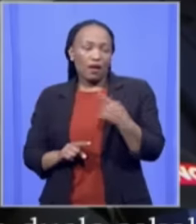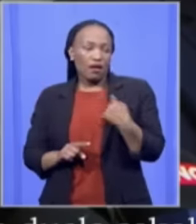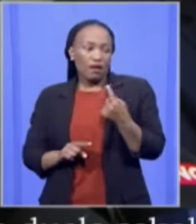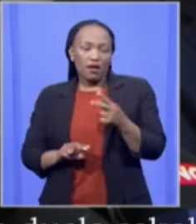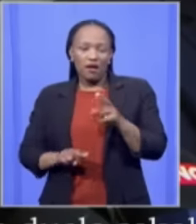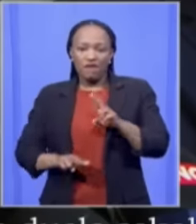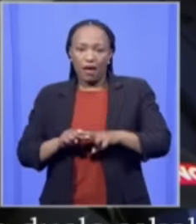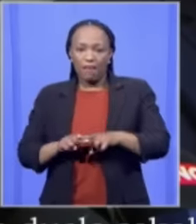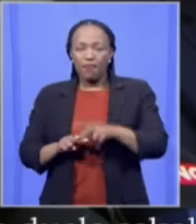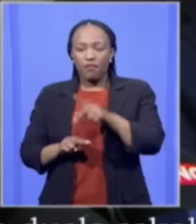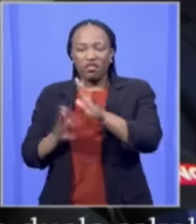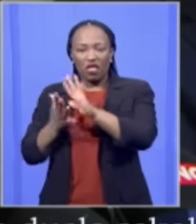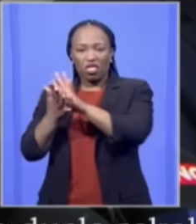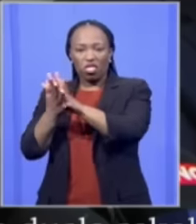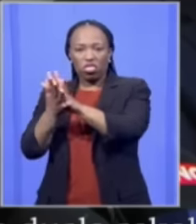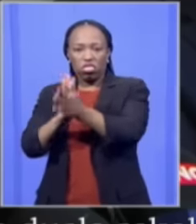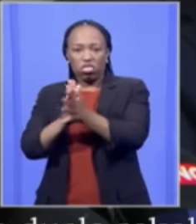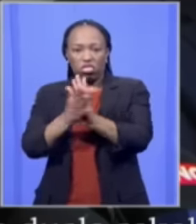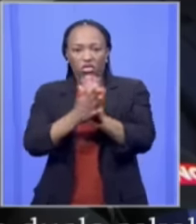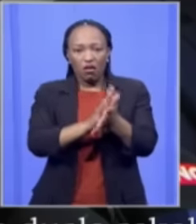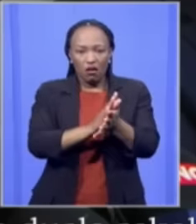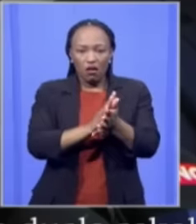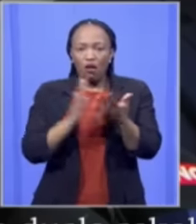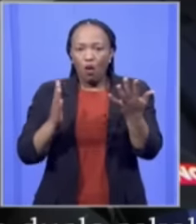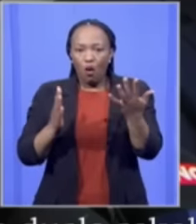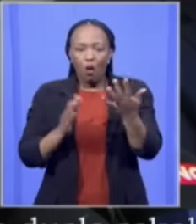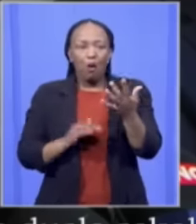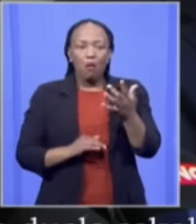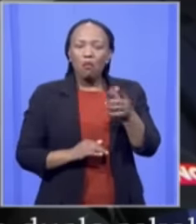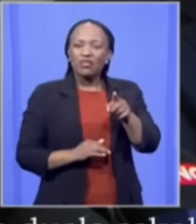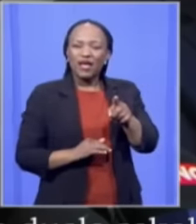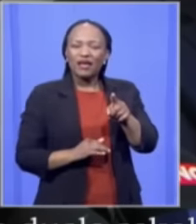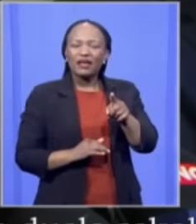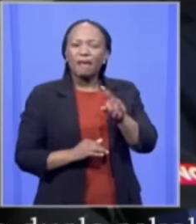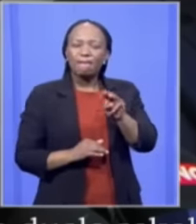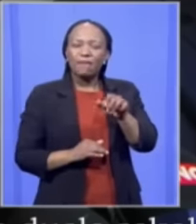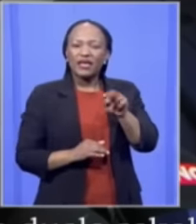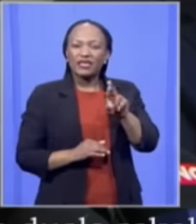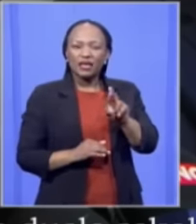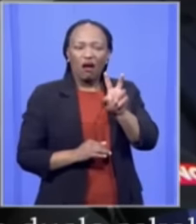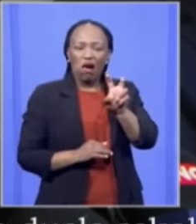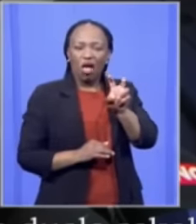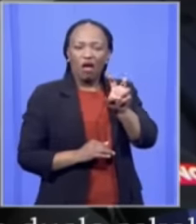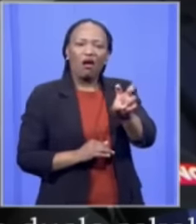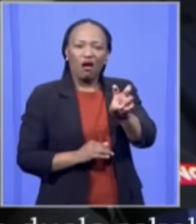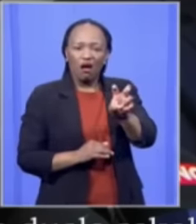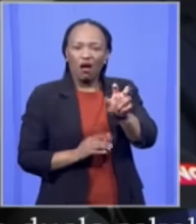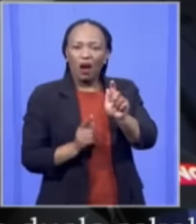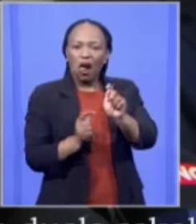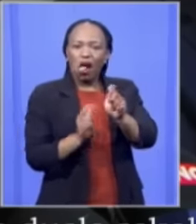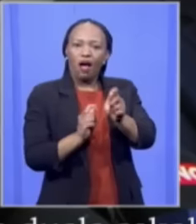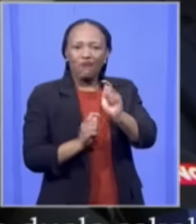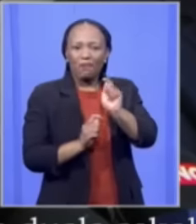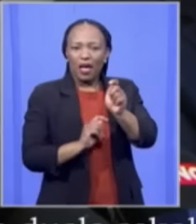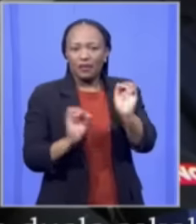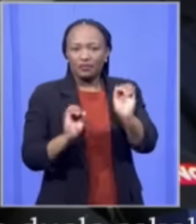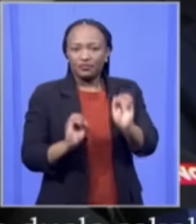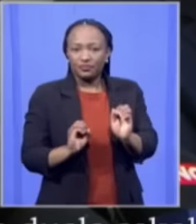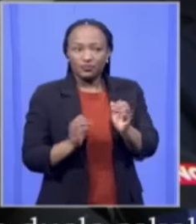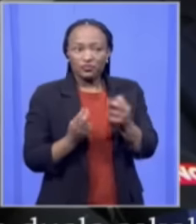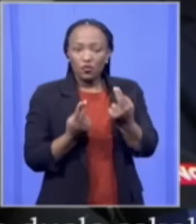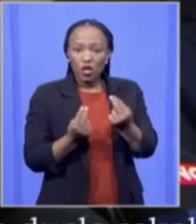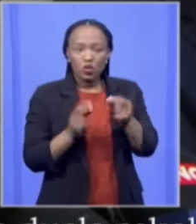year, or they would have bypassed their meter, when we then installed the new meters, it meant that